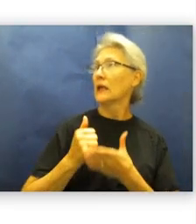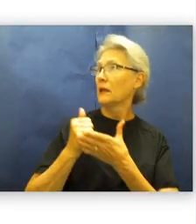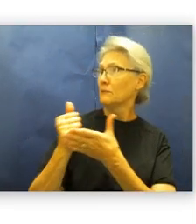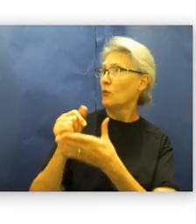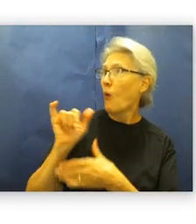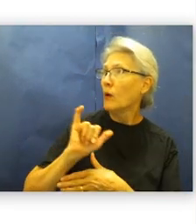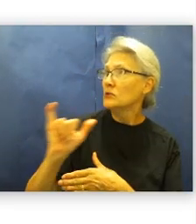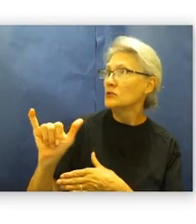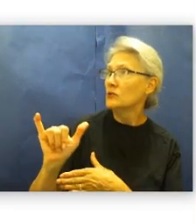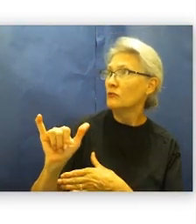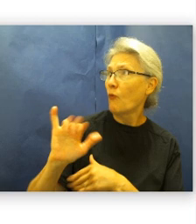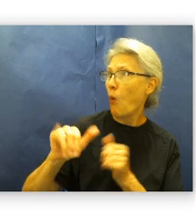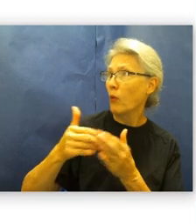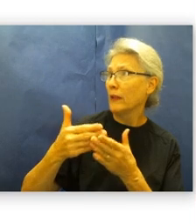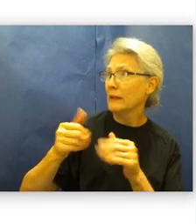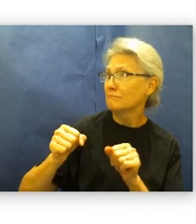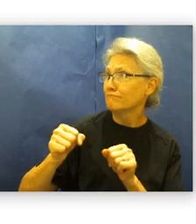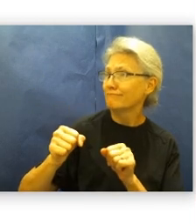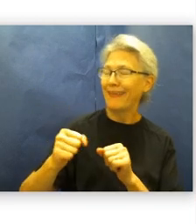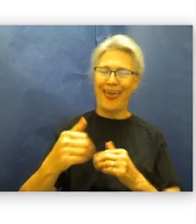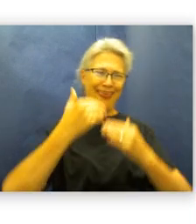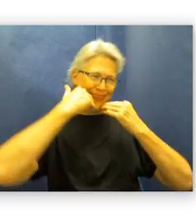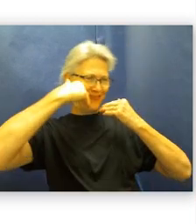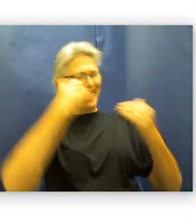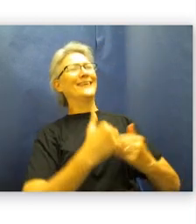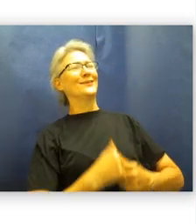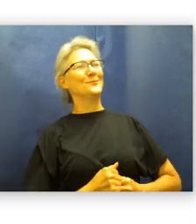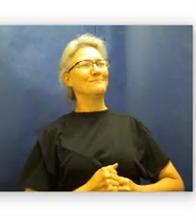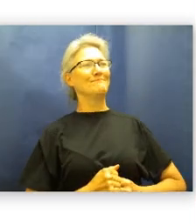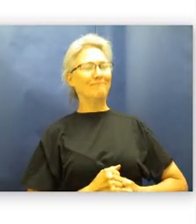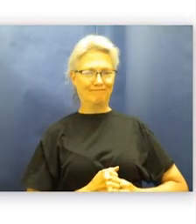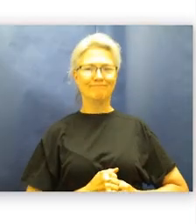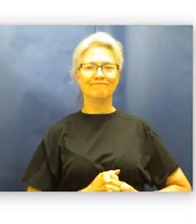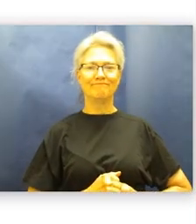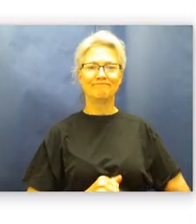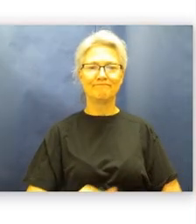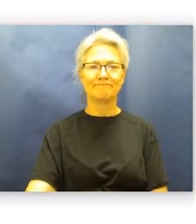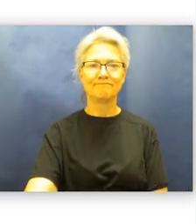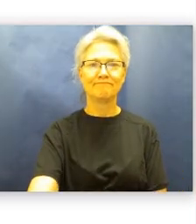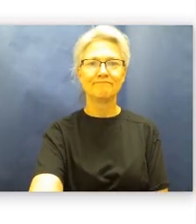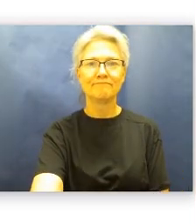you." "Thank you," he answered gratefully.